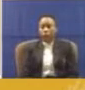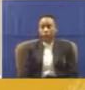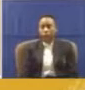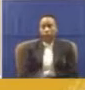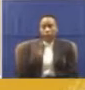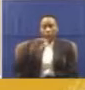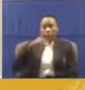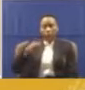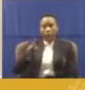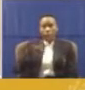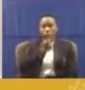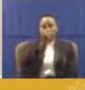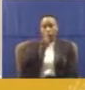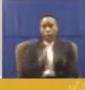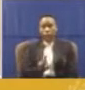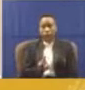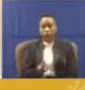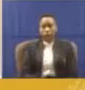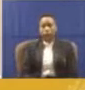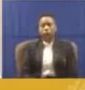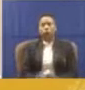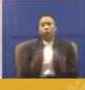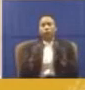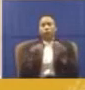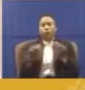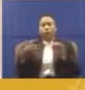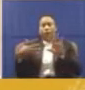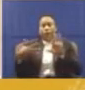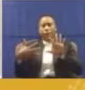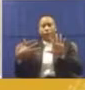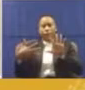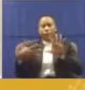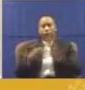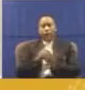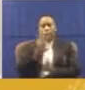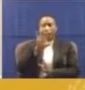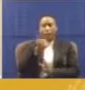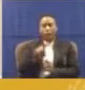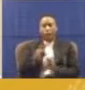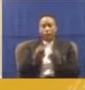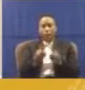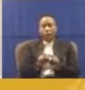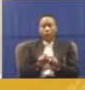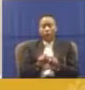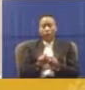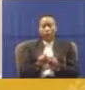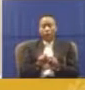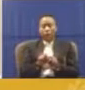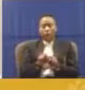Our next question, question number 9, has been asked by the Honorable